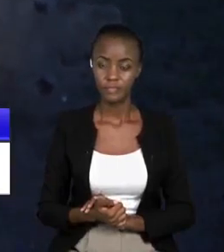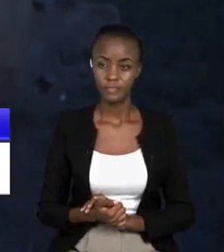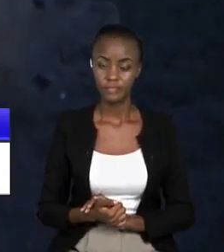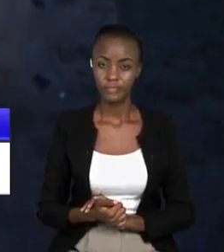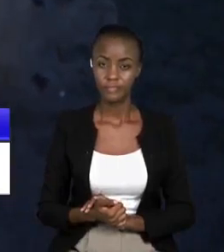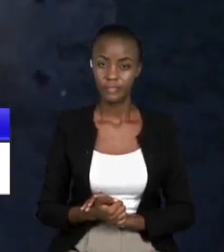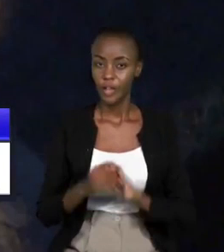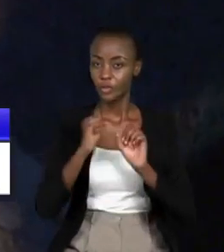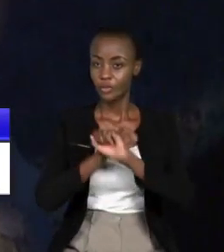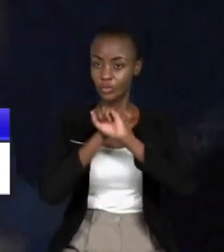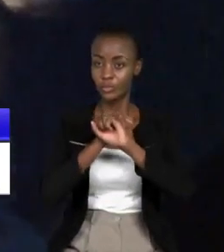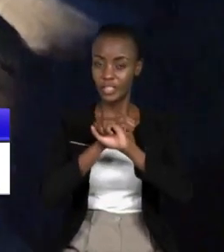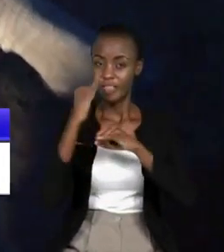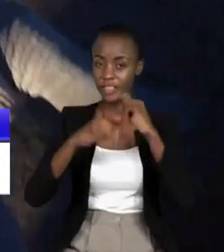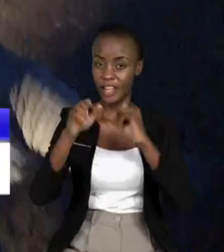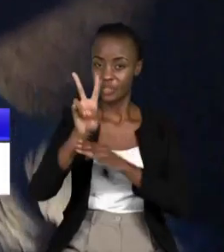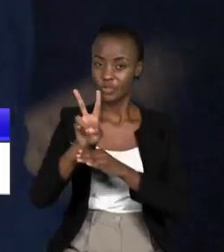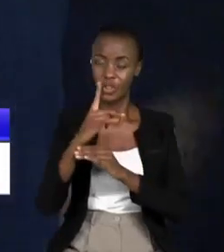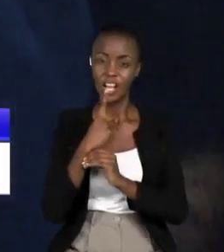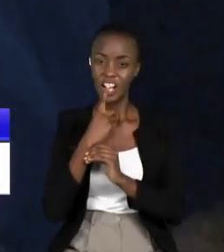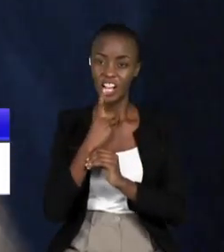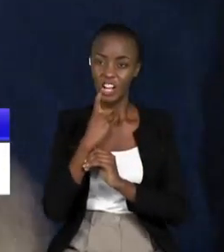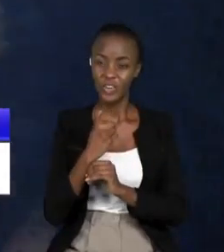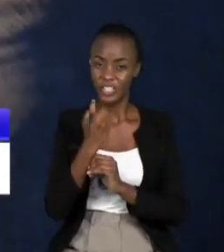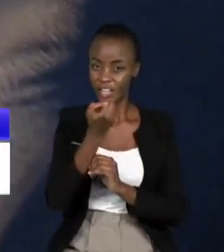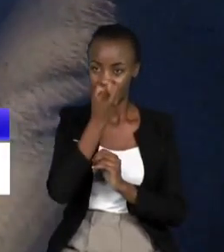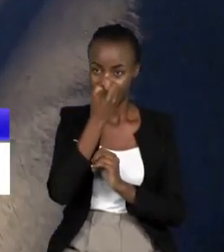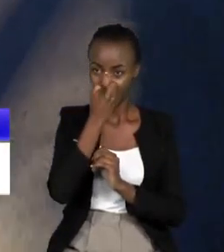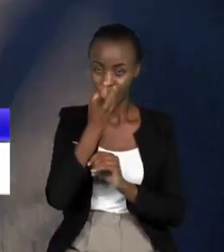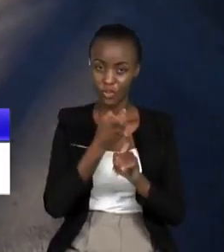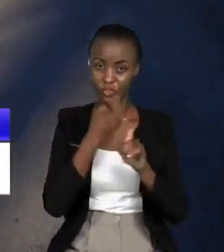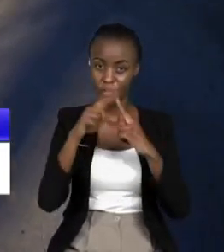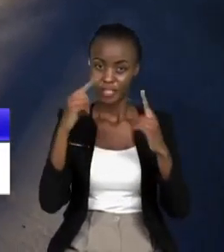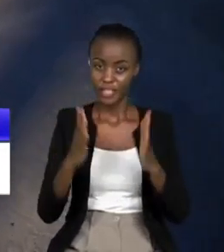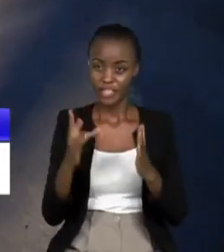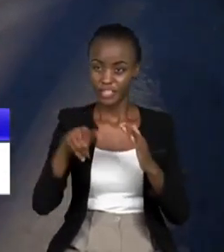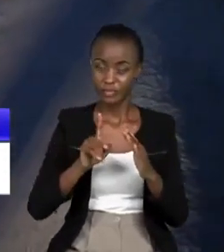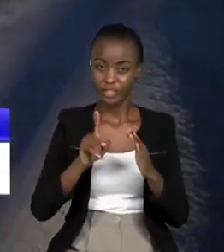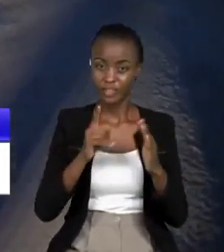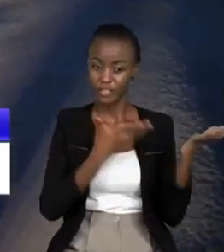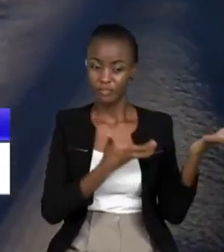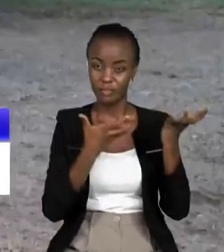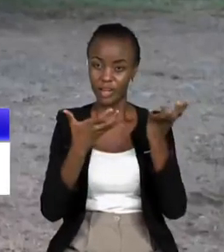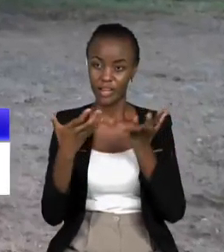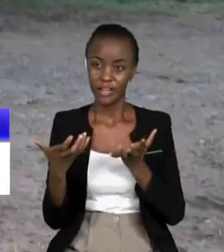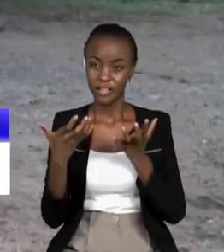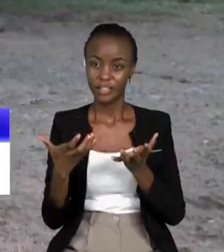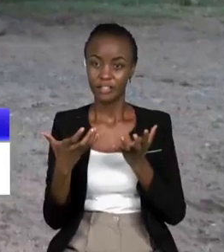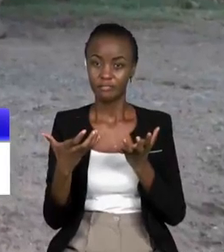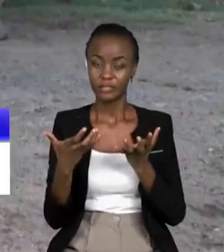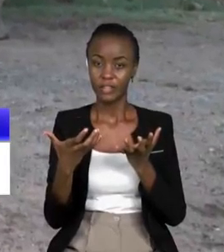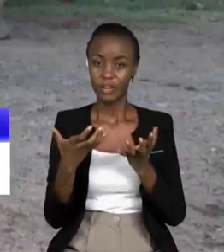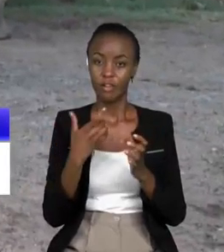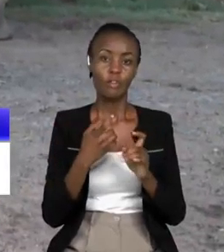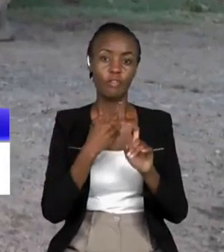In order to protect the last two northern white rhinoceros from poachers, they are taken from the wild back to the camp by rangers